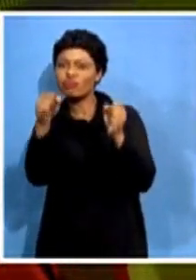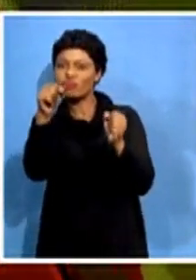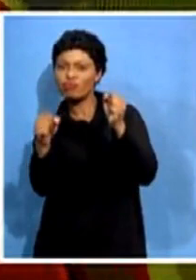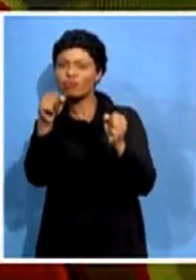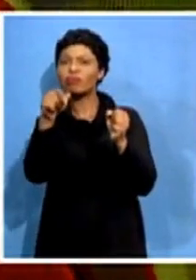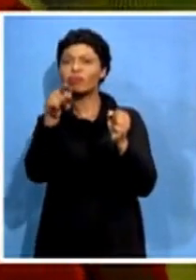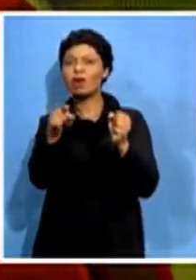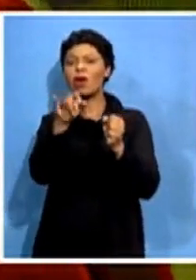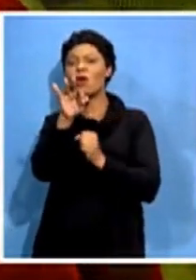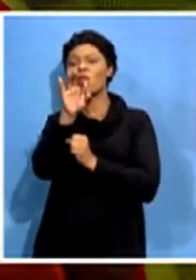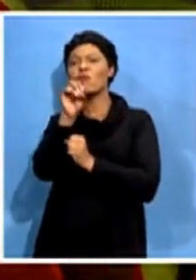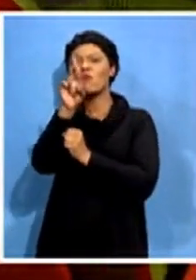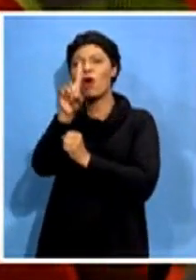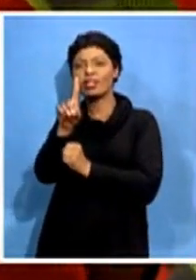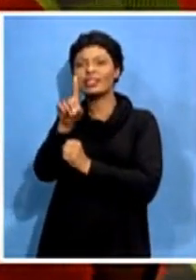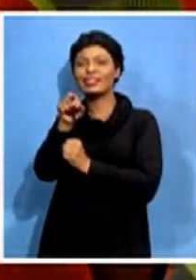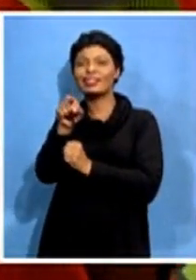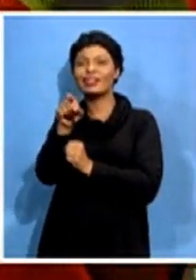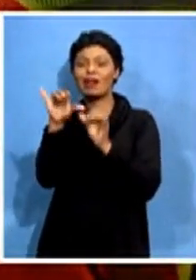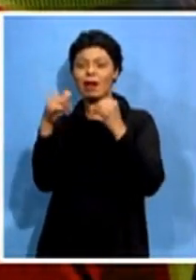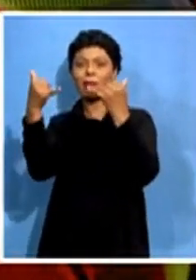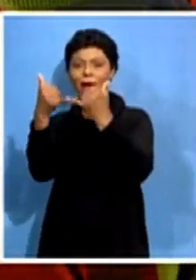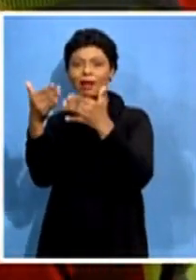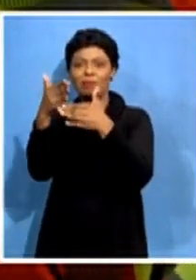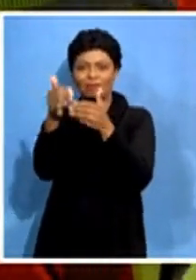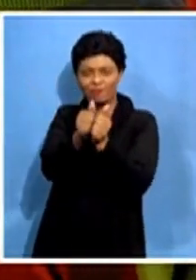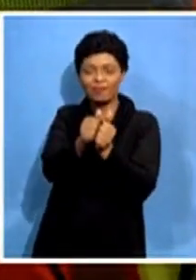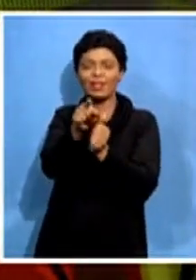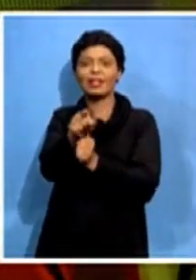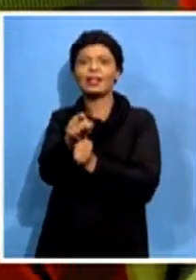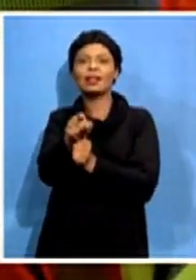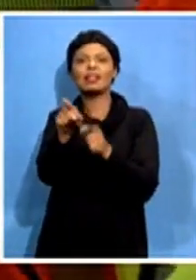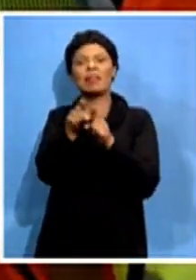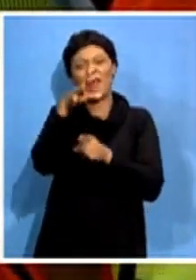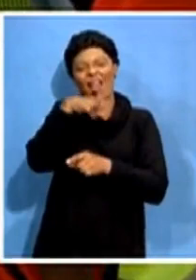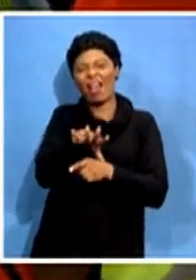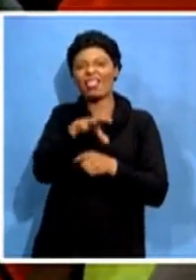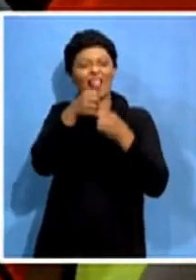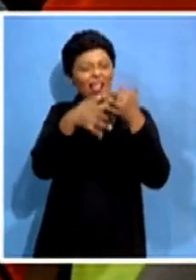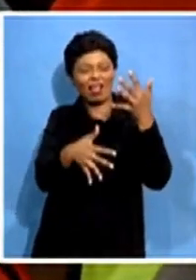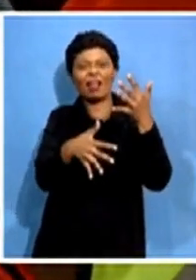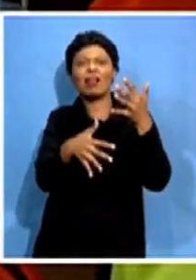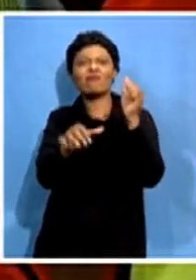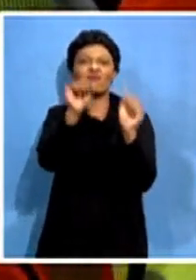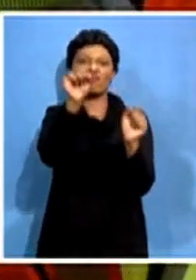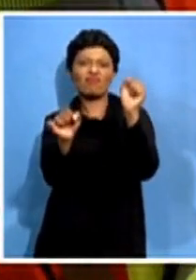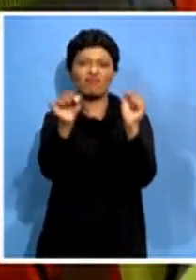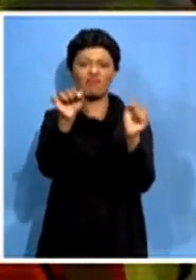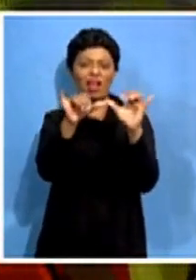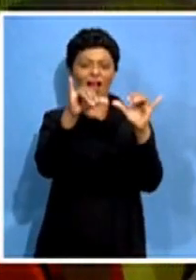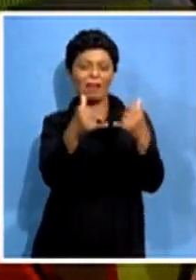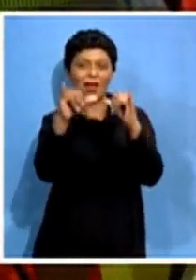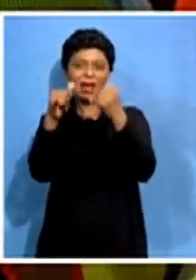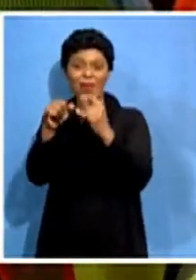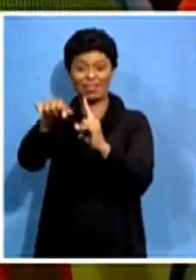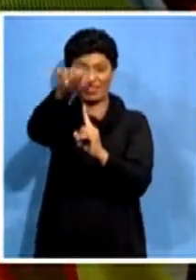and maybe other car manufacturing companies in this hub of